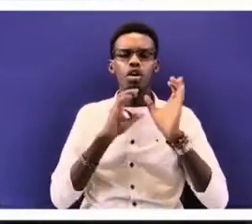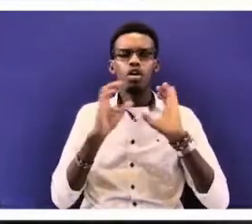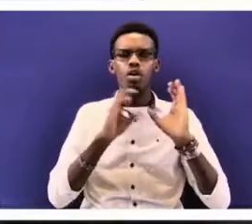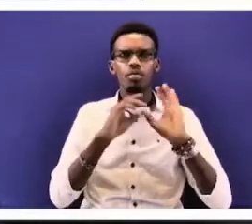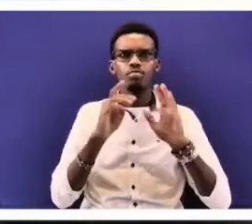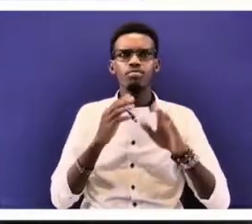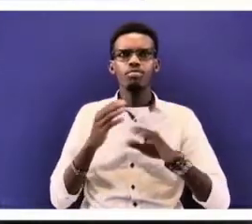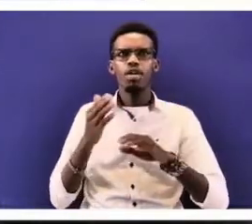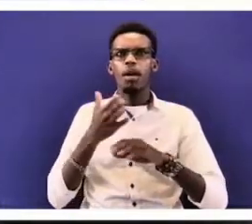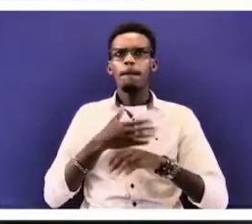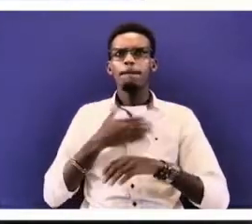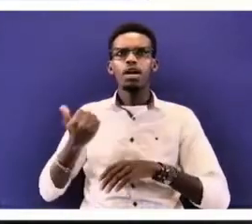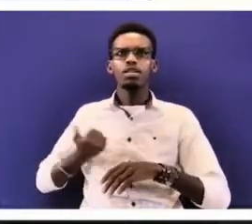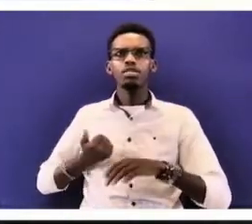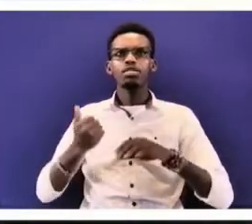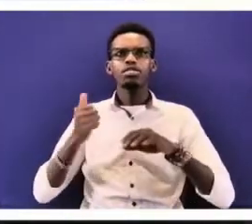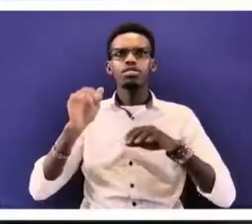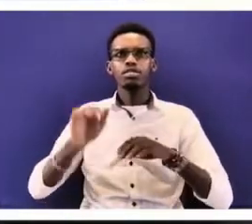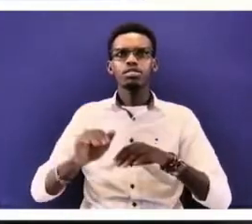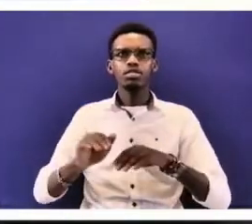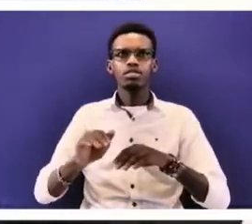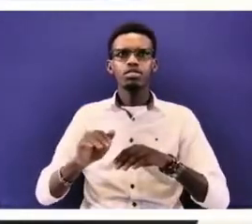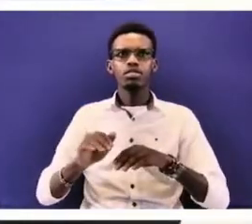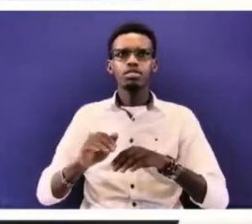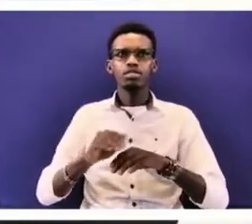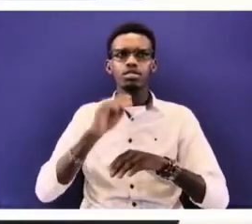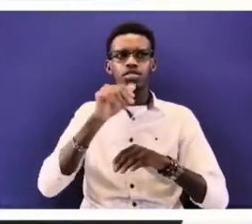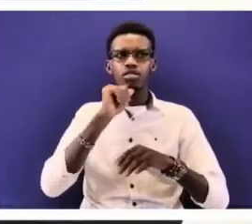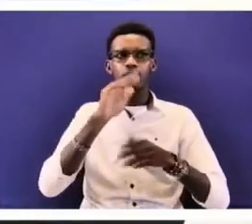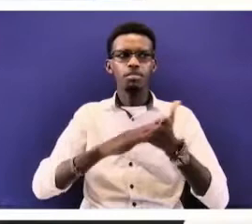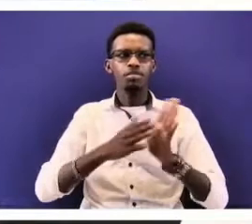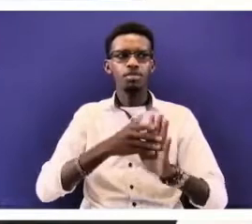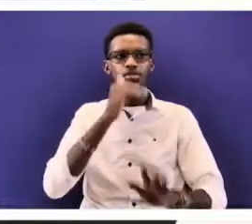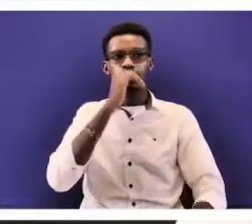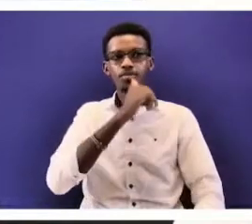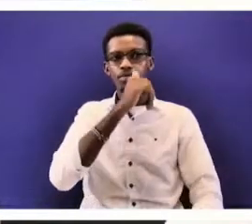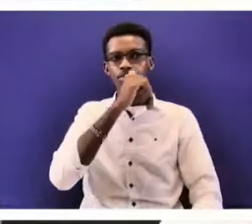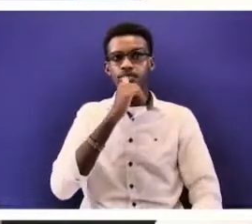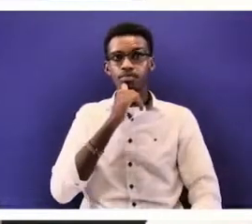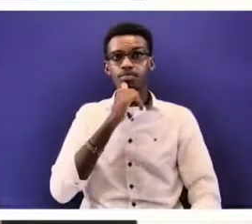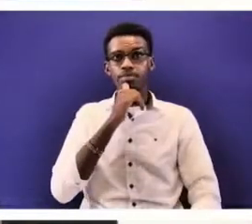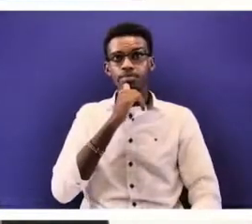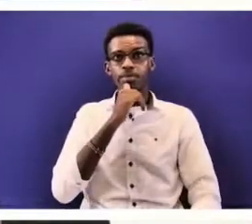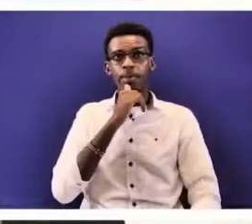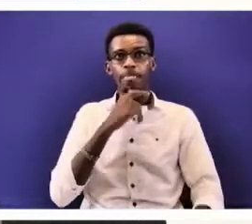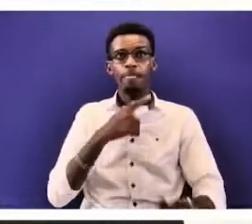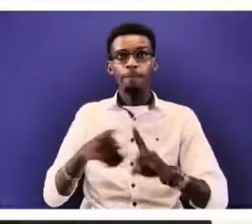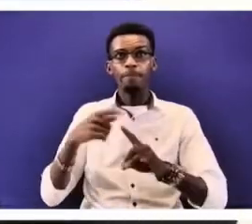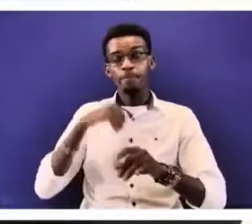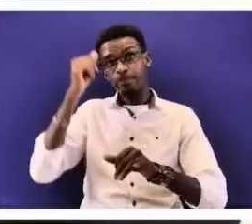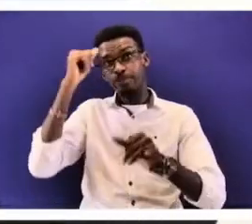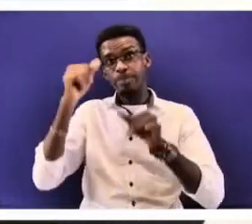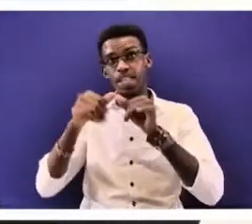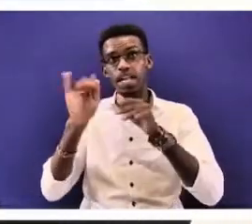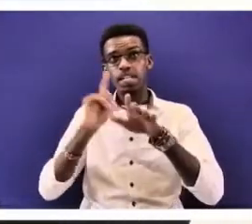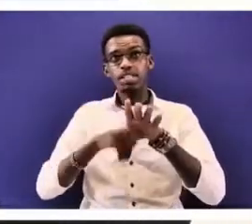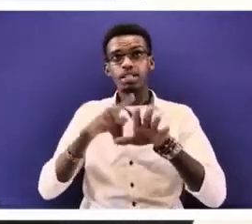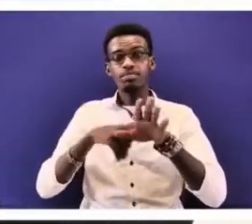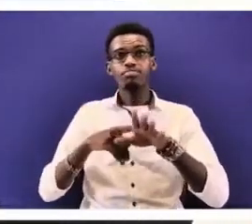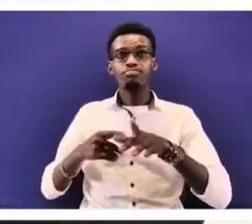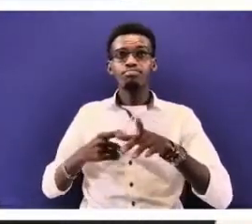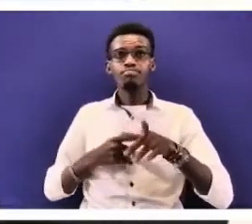My daughter's here, and I pray that she doesn't tell my husband. I hope this is not going to be on YouTube, but I remember when I was dating my